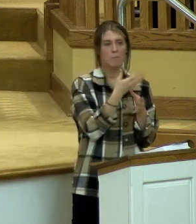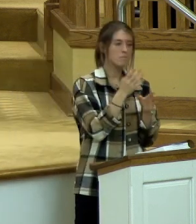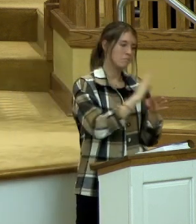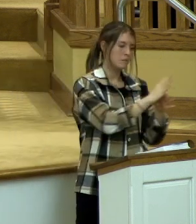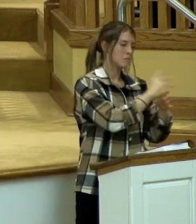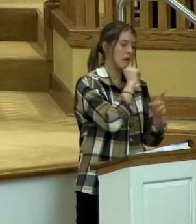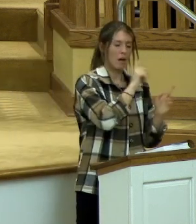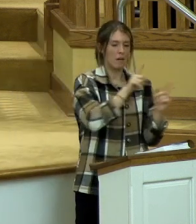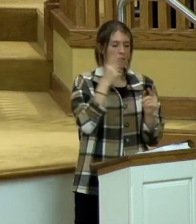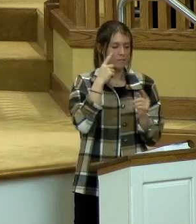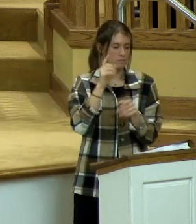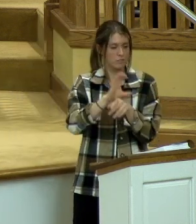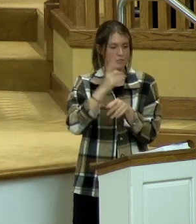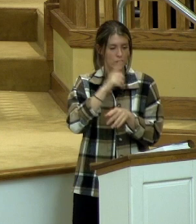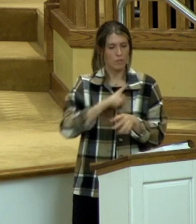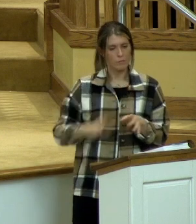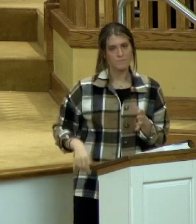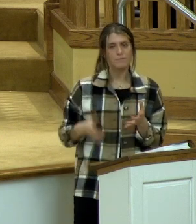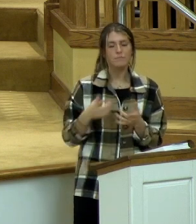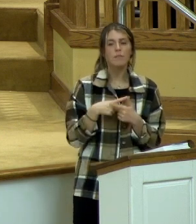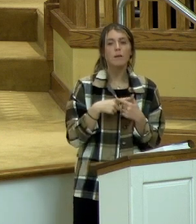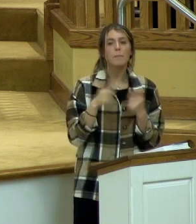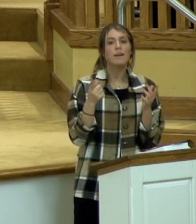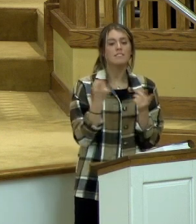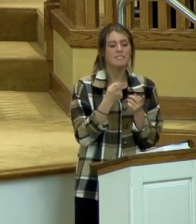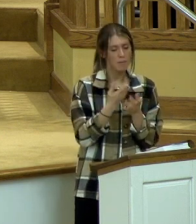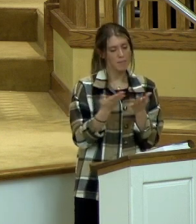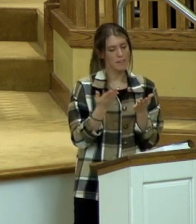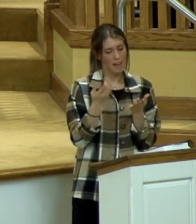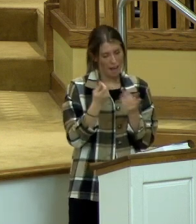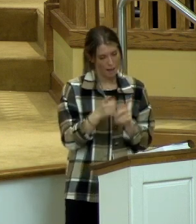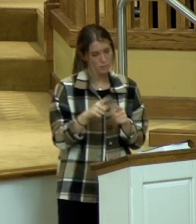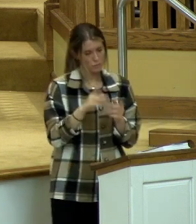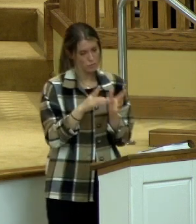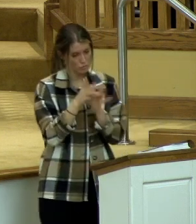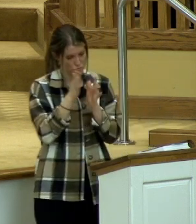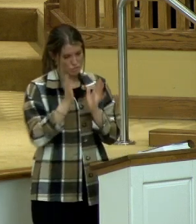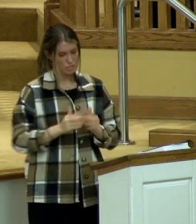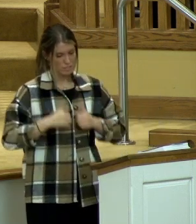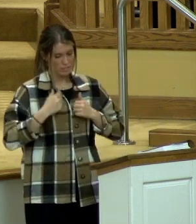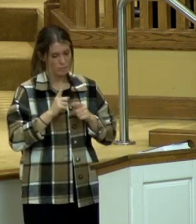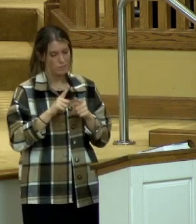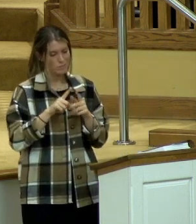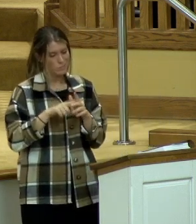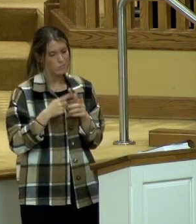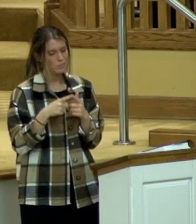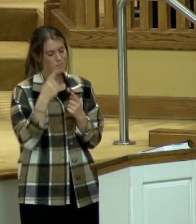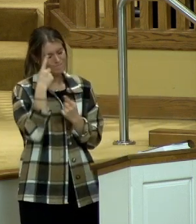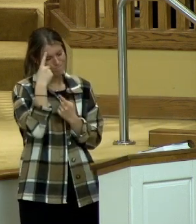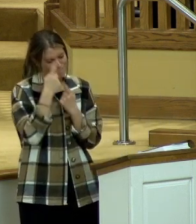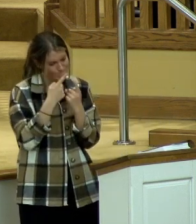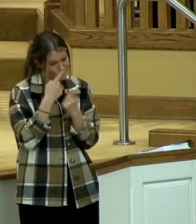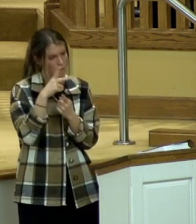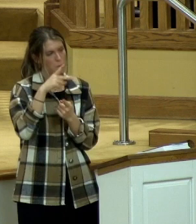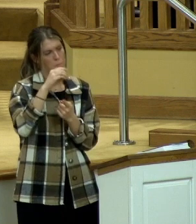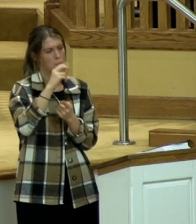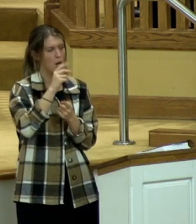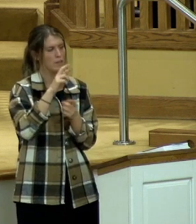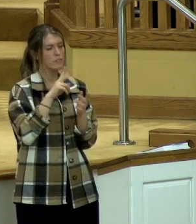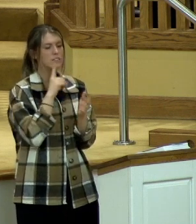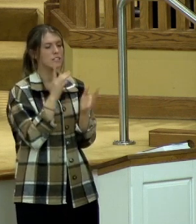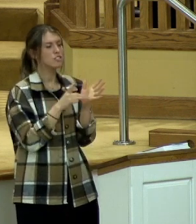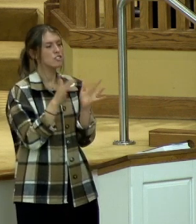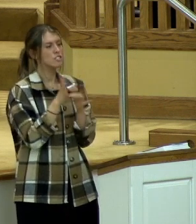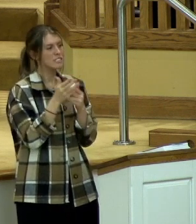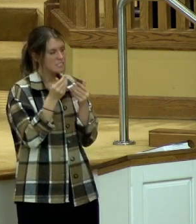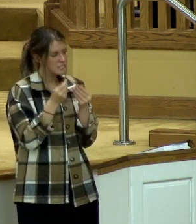nothing wrong with that. We want to use those to attract people in. But something happens along your Christian walk where you begin to ponder things. Have you ever thought about this? Jesus spent a